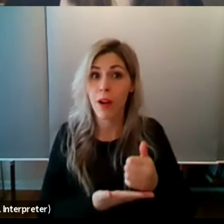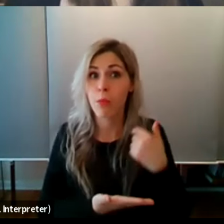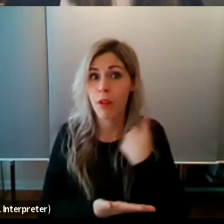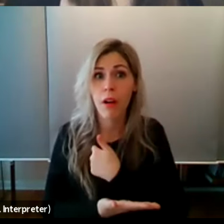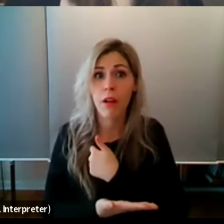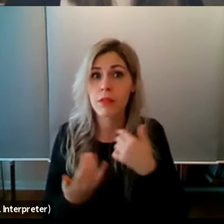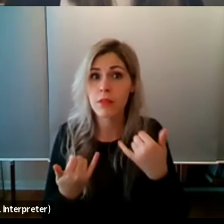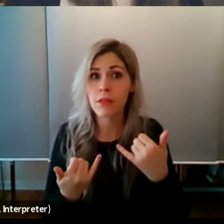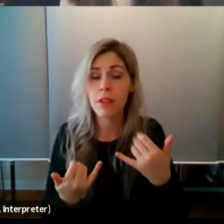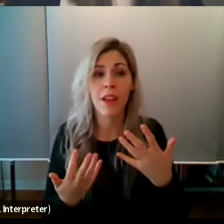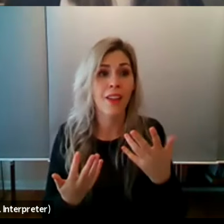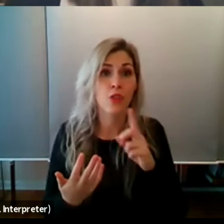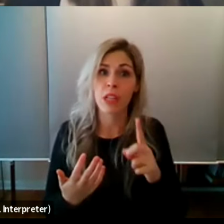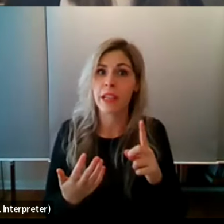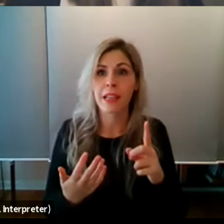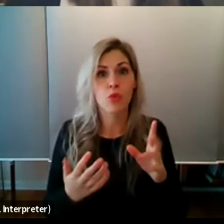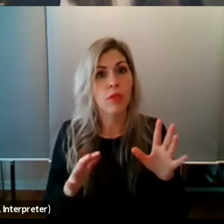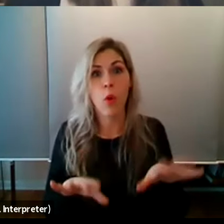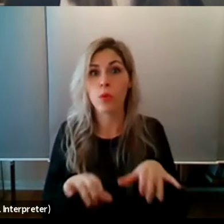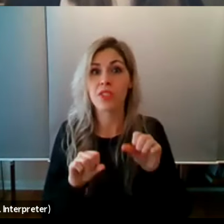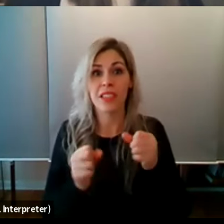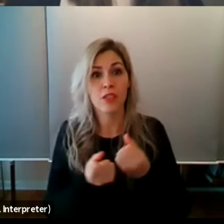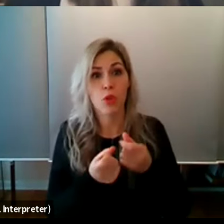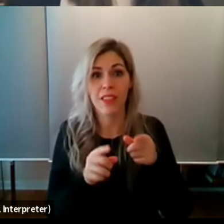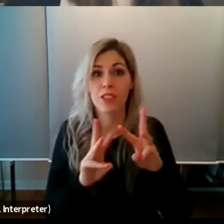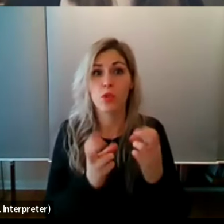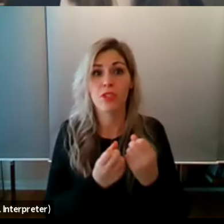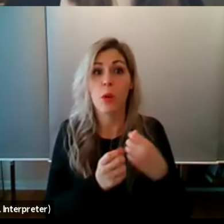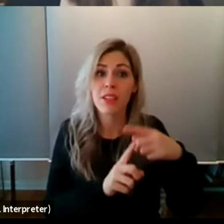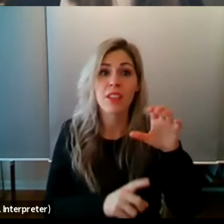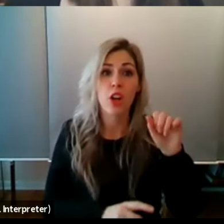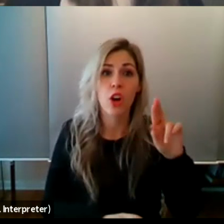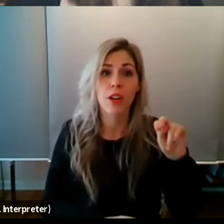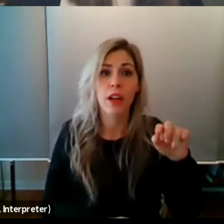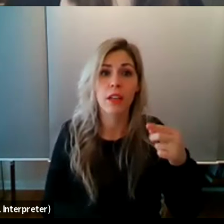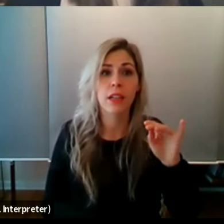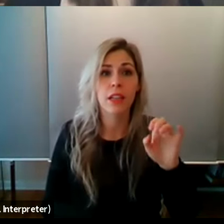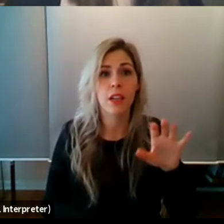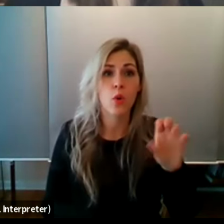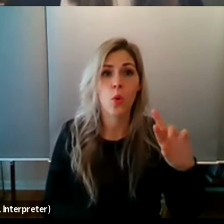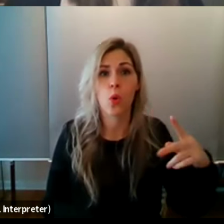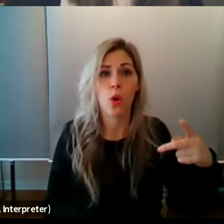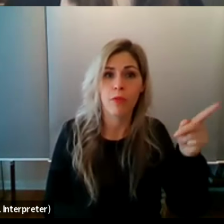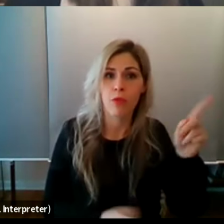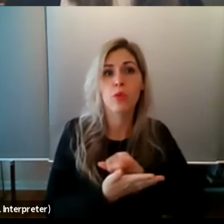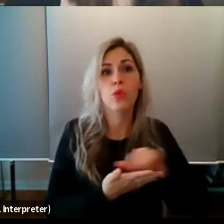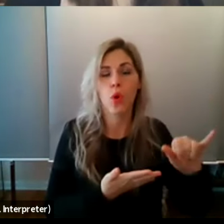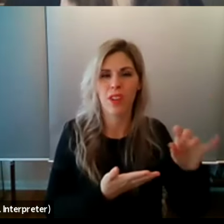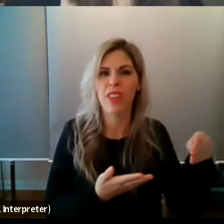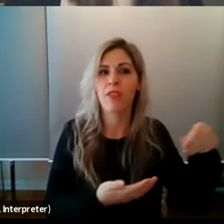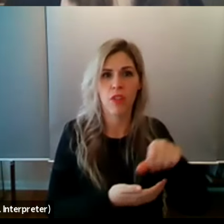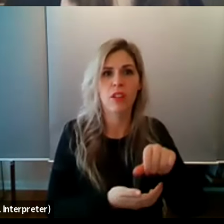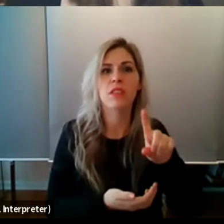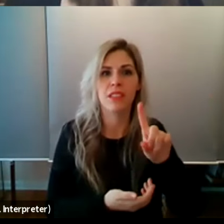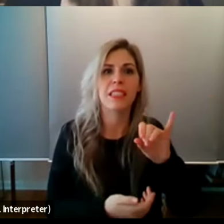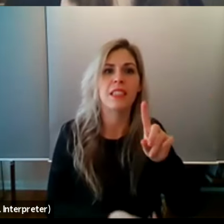today, and for making this possible today, as well as the Carnegie Corporation of New York, which funds the Disability